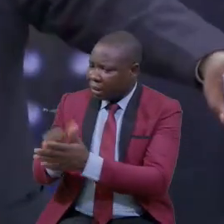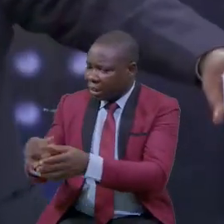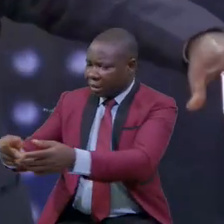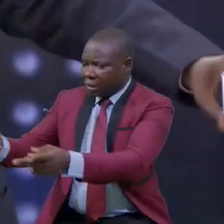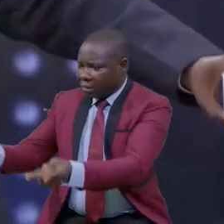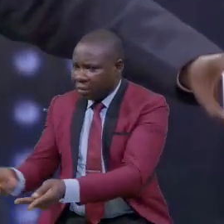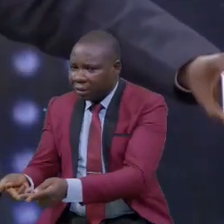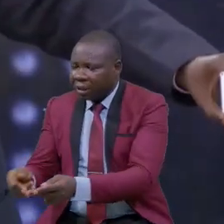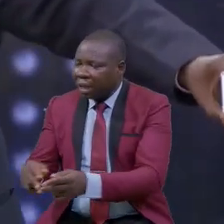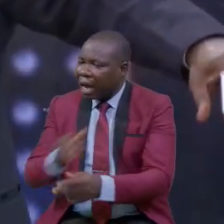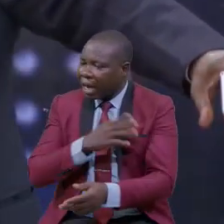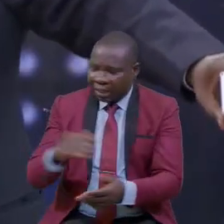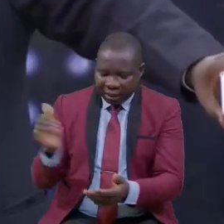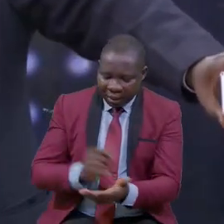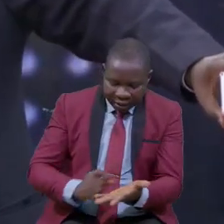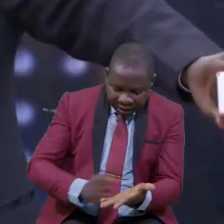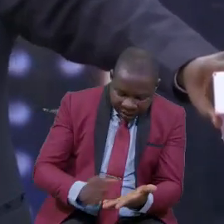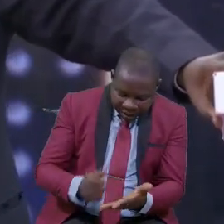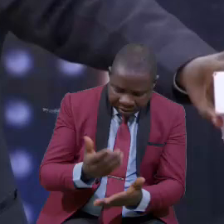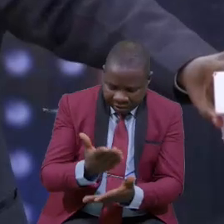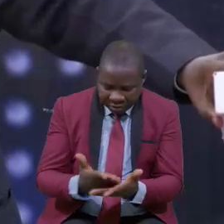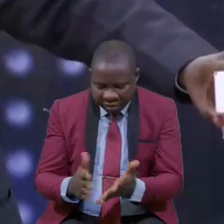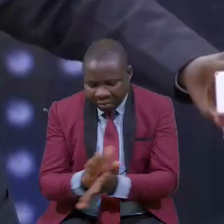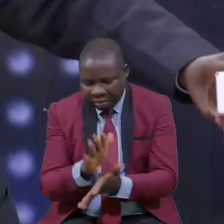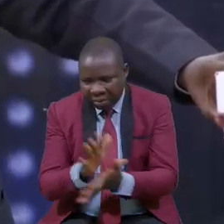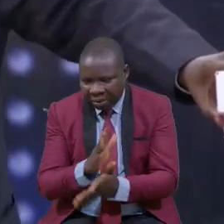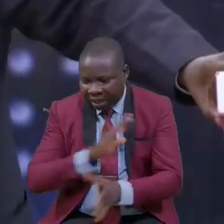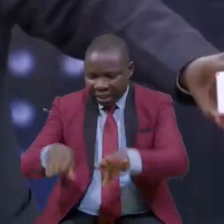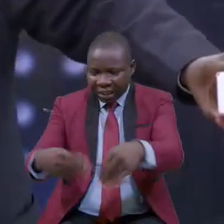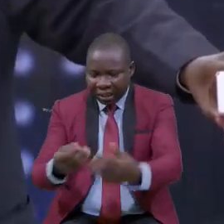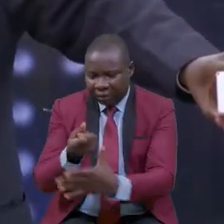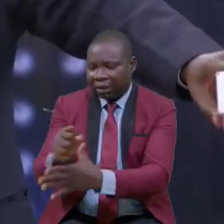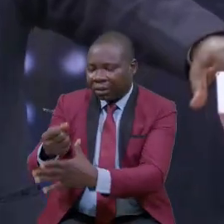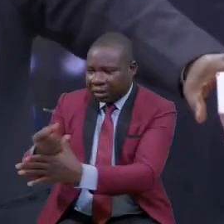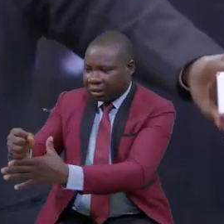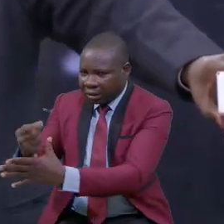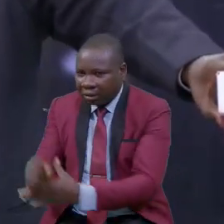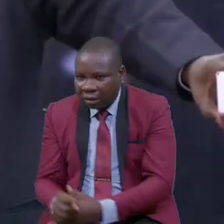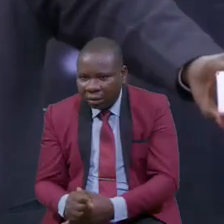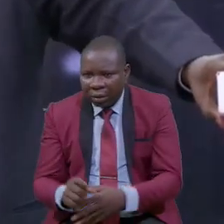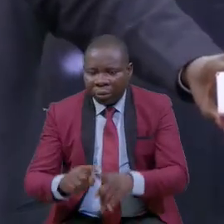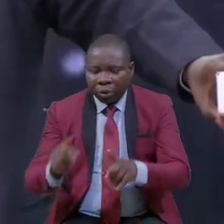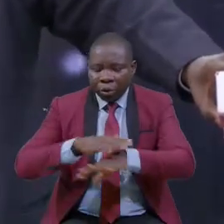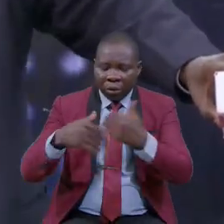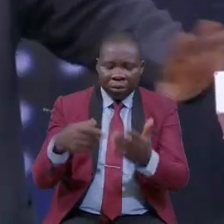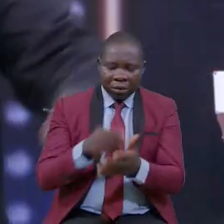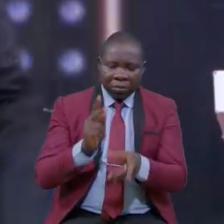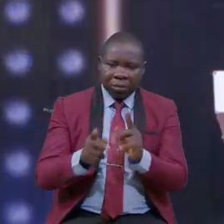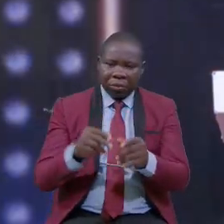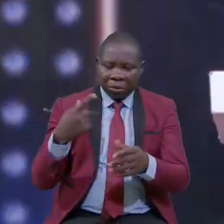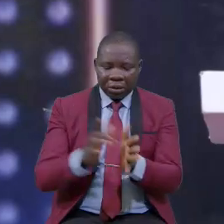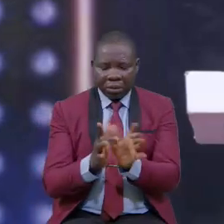instruction before leaving Earth but all those people they died they saw this they saw that that's what they carrying them throw that